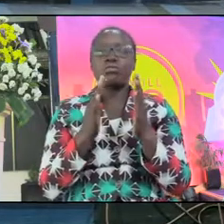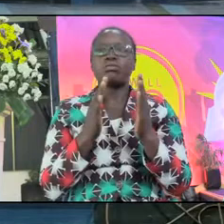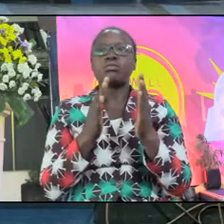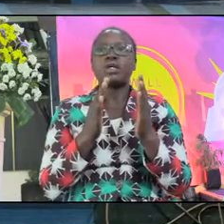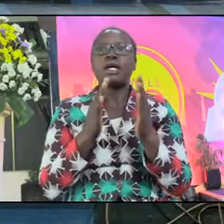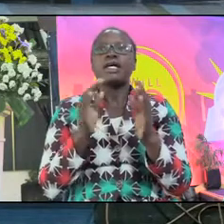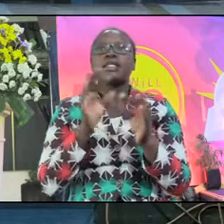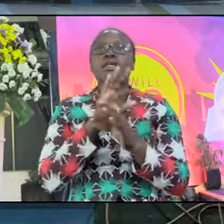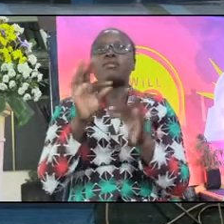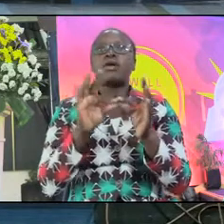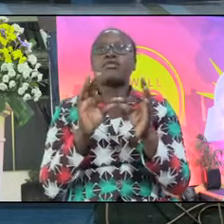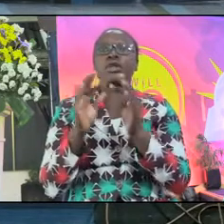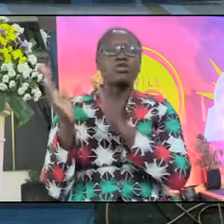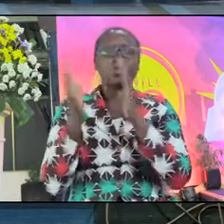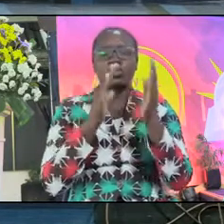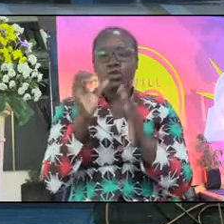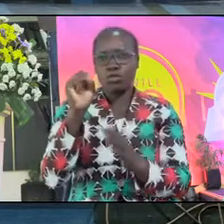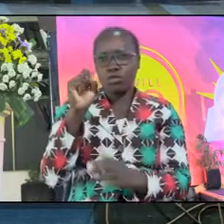say was the topic?